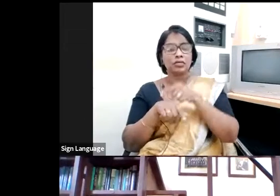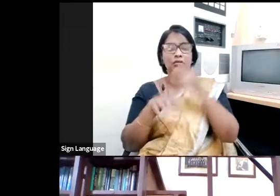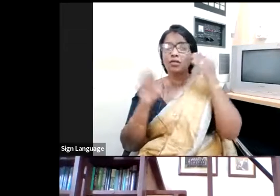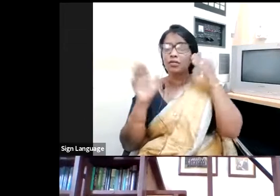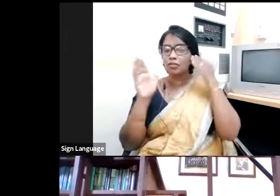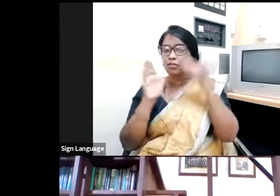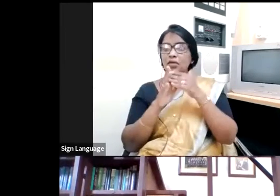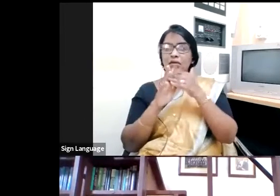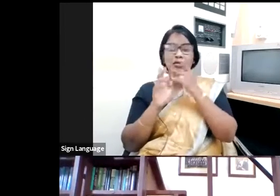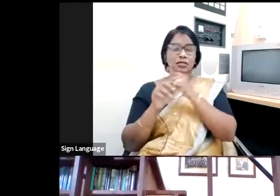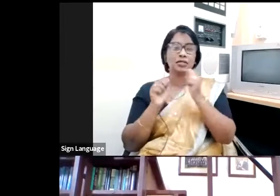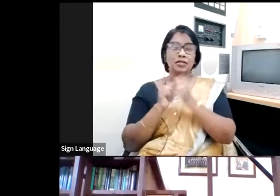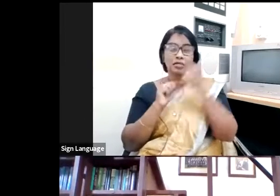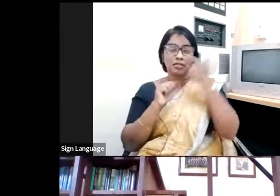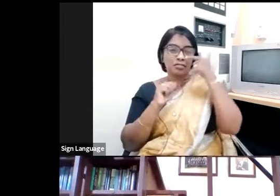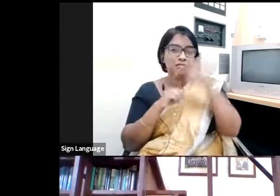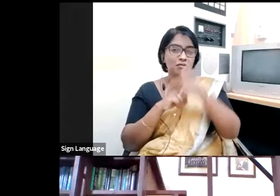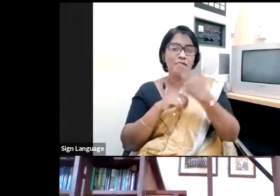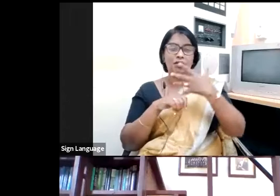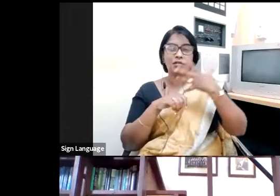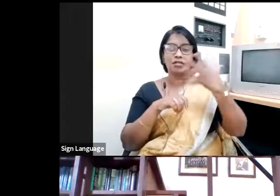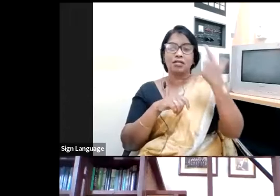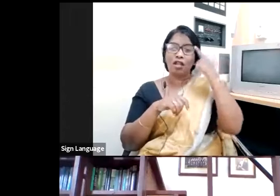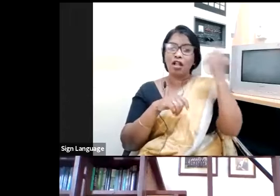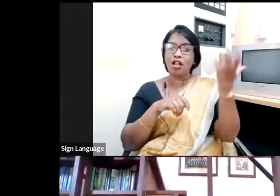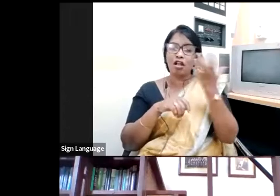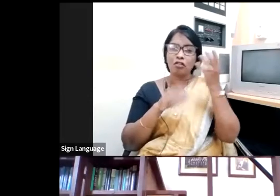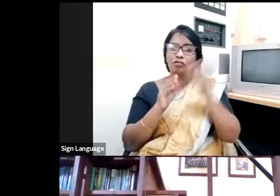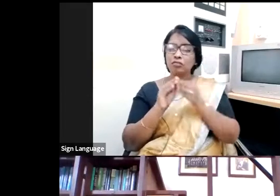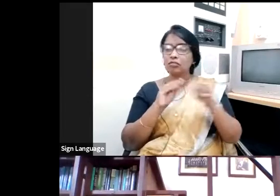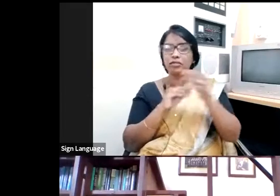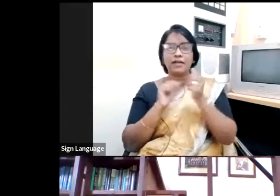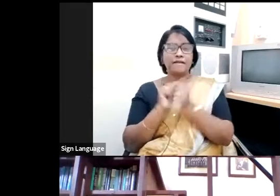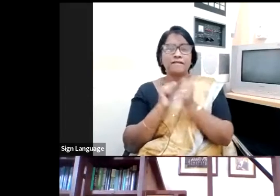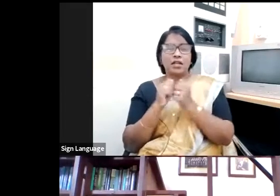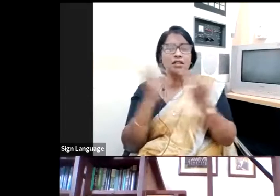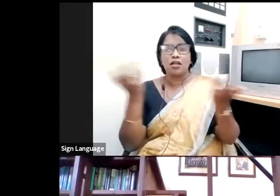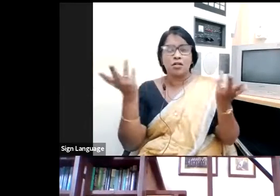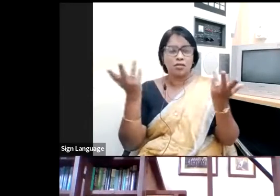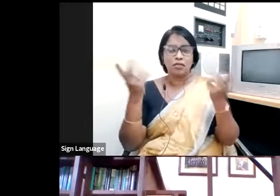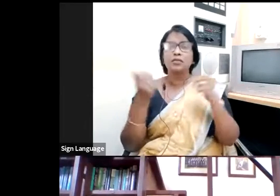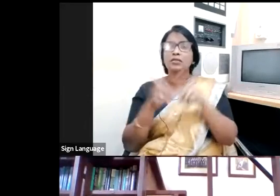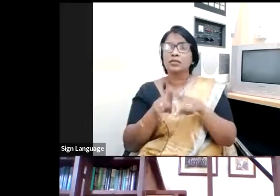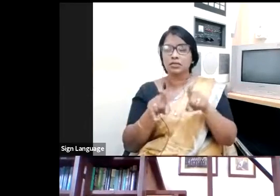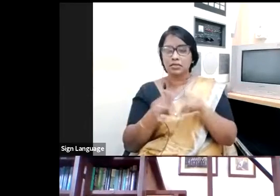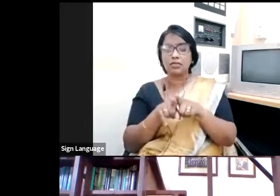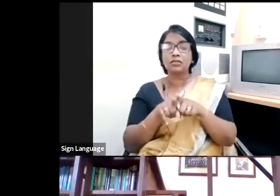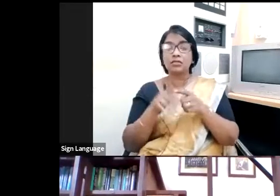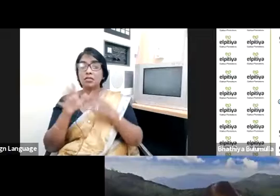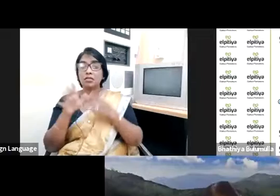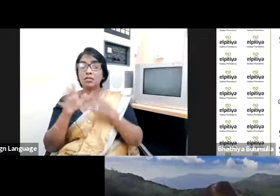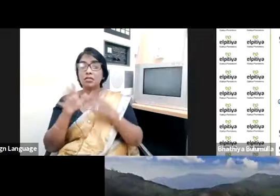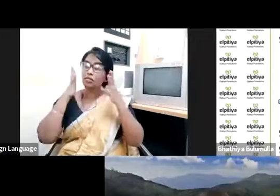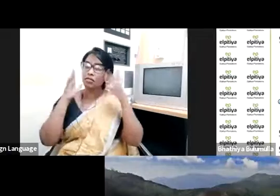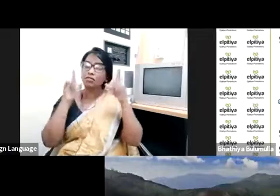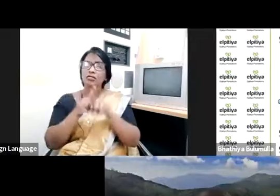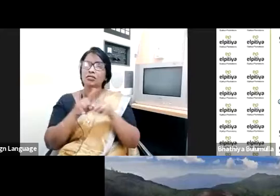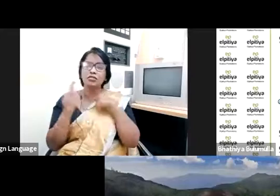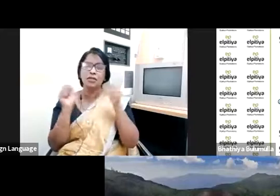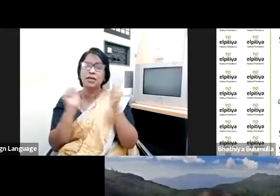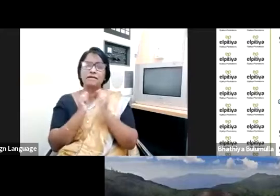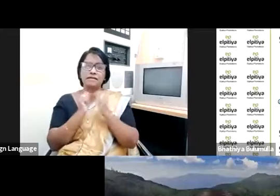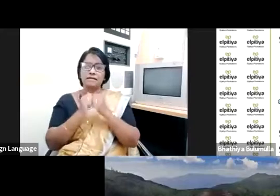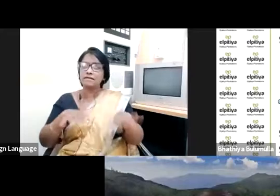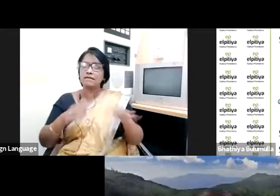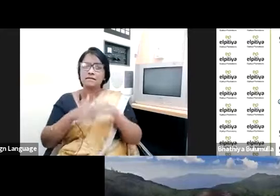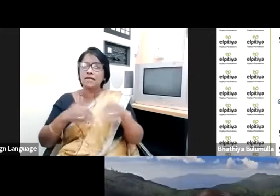of the climate emergency? What we have done worldwide is increase the amount of fossil fuel